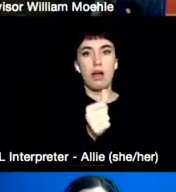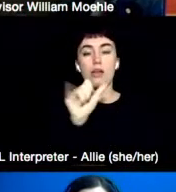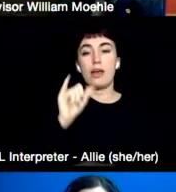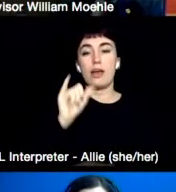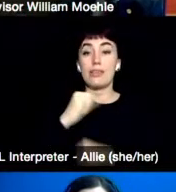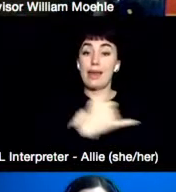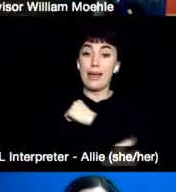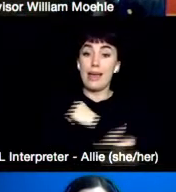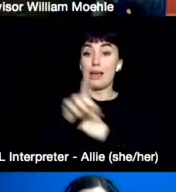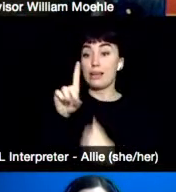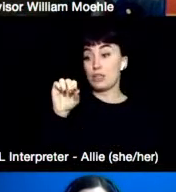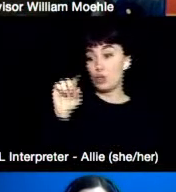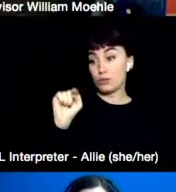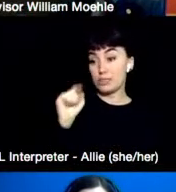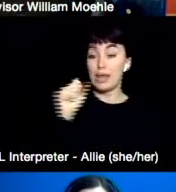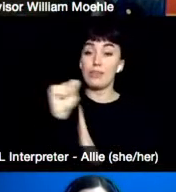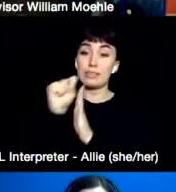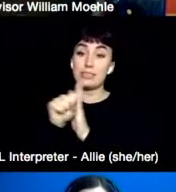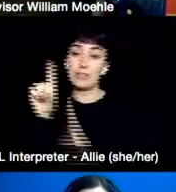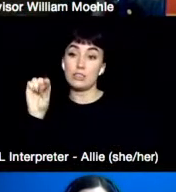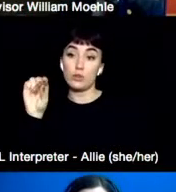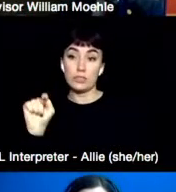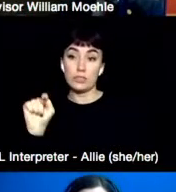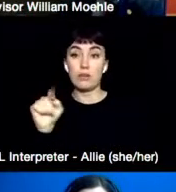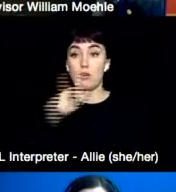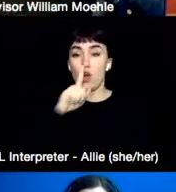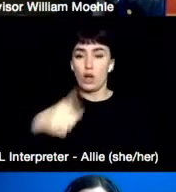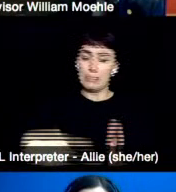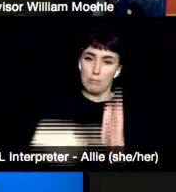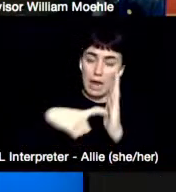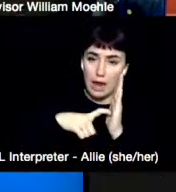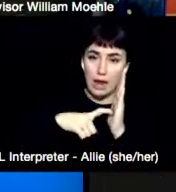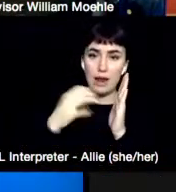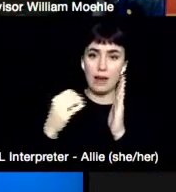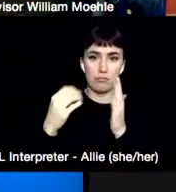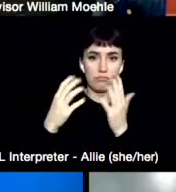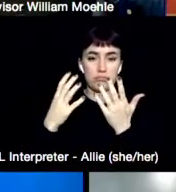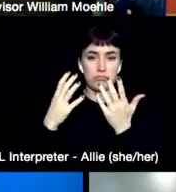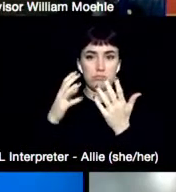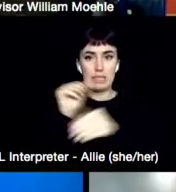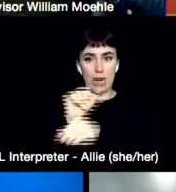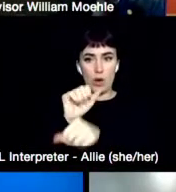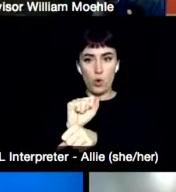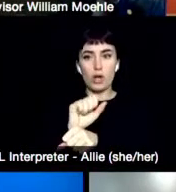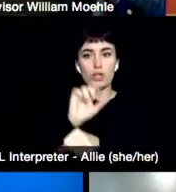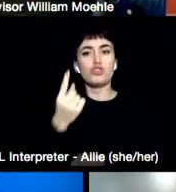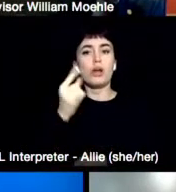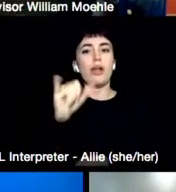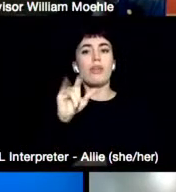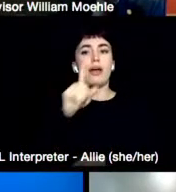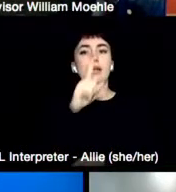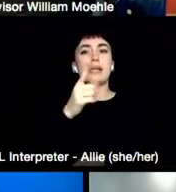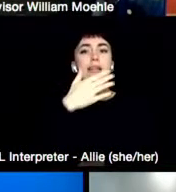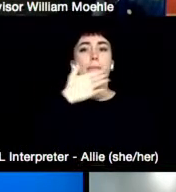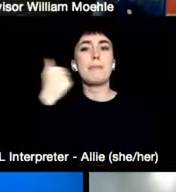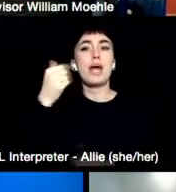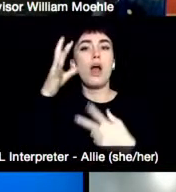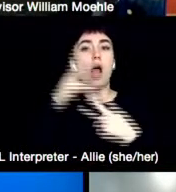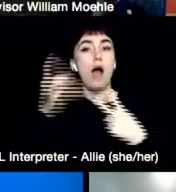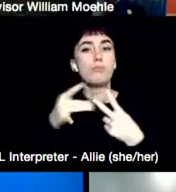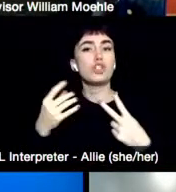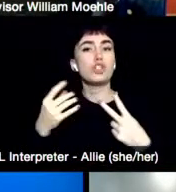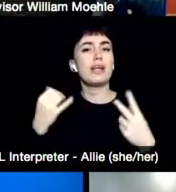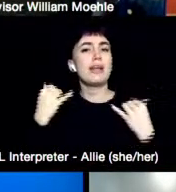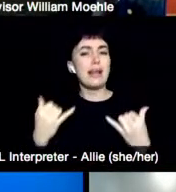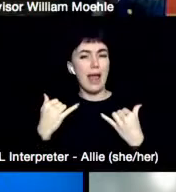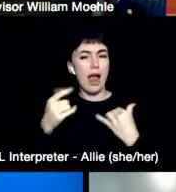county DOT and the state DOT are demanding and requiring night work. It's just that it is the better option. And now